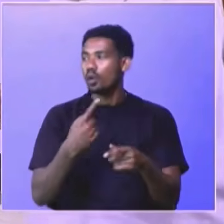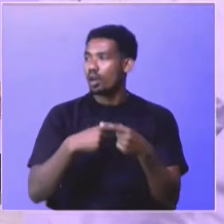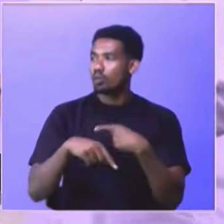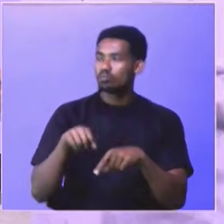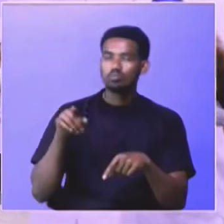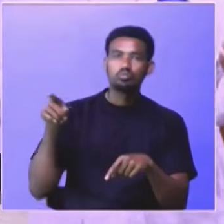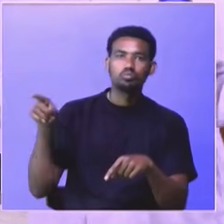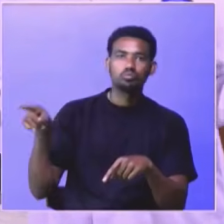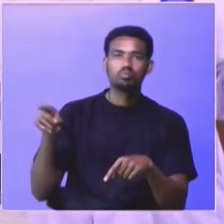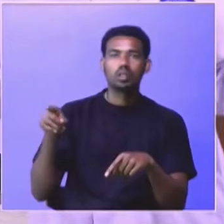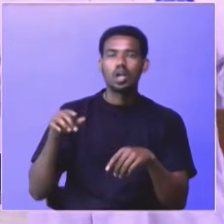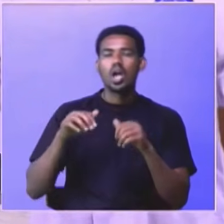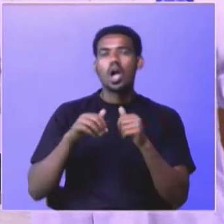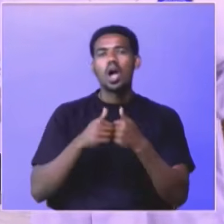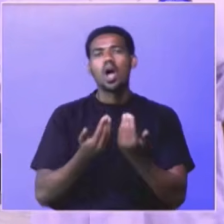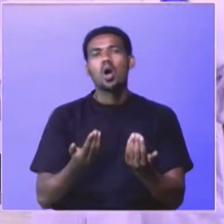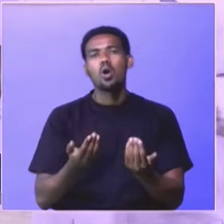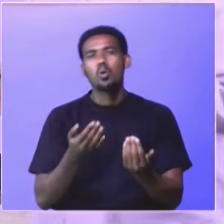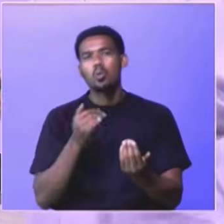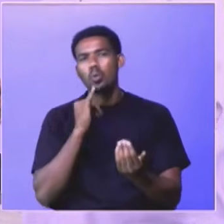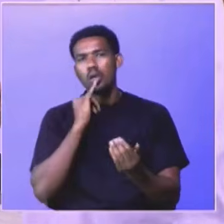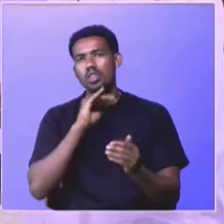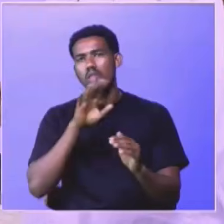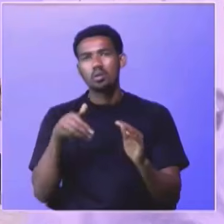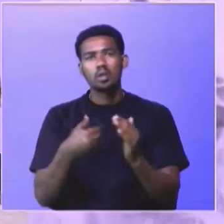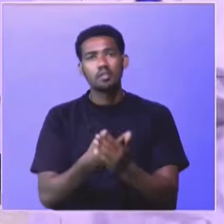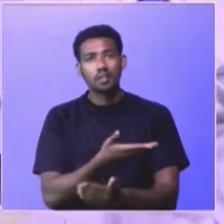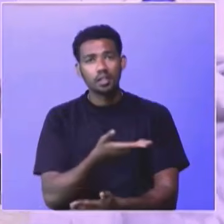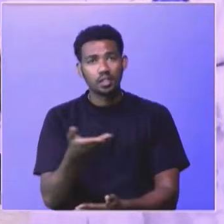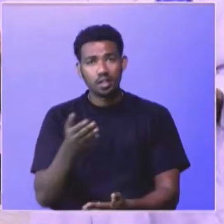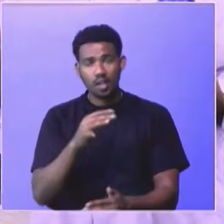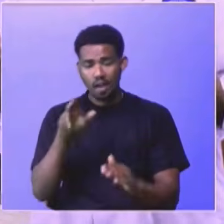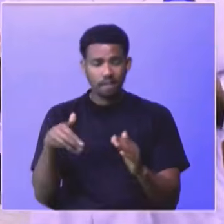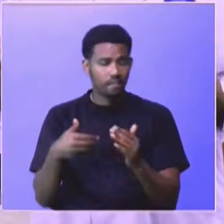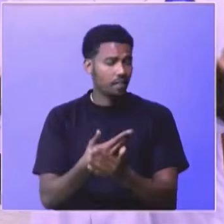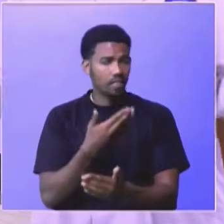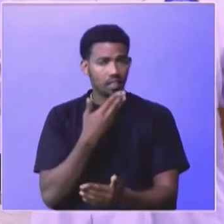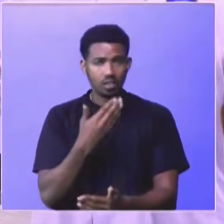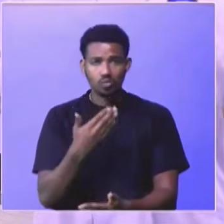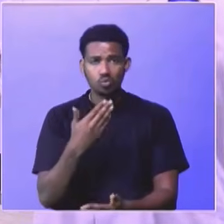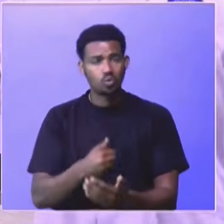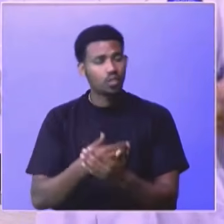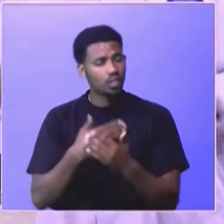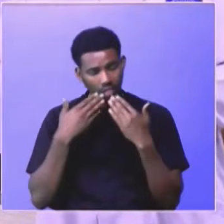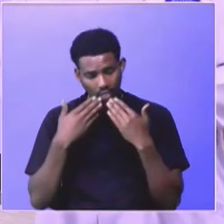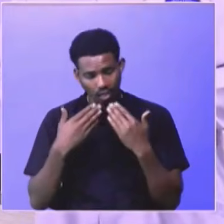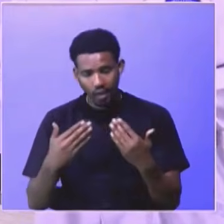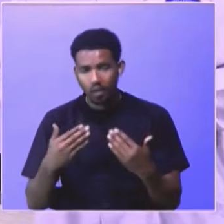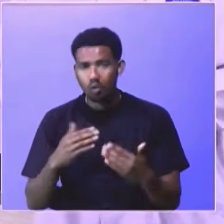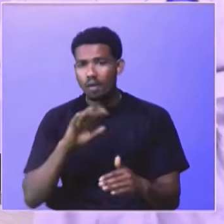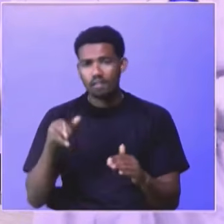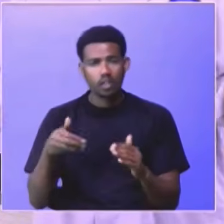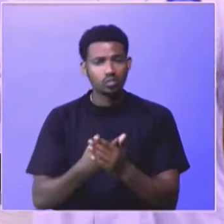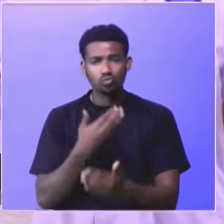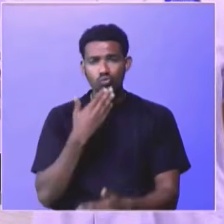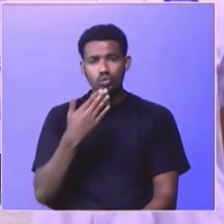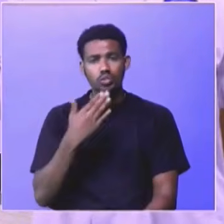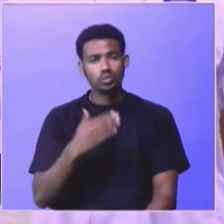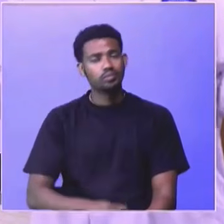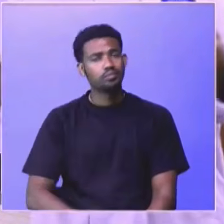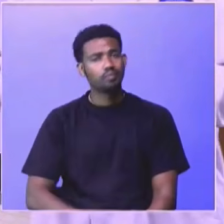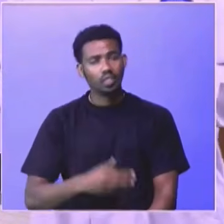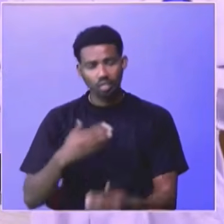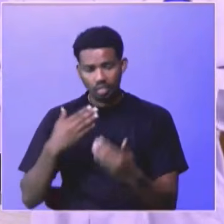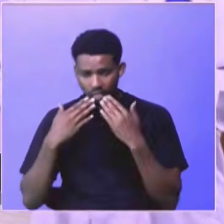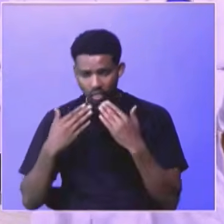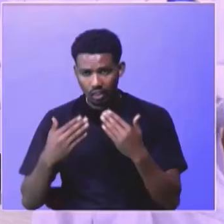easily, how is everything? Easily, everything is good. Thank you. Everything is good. Thank you.